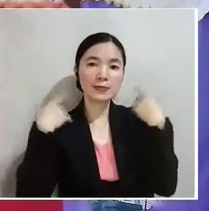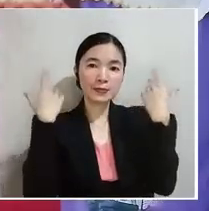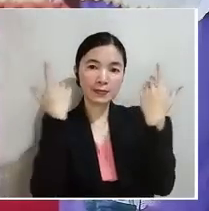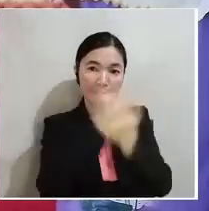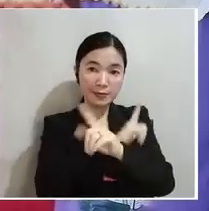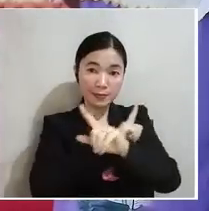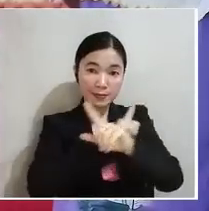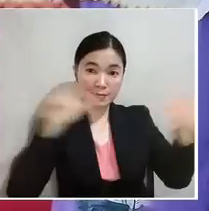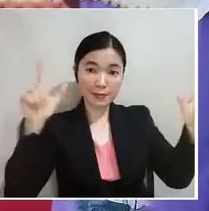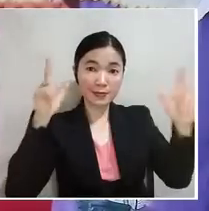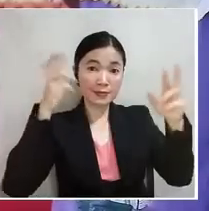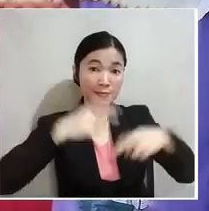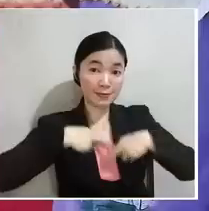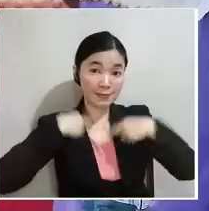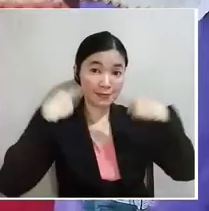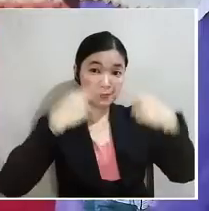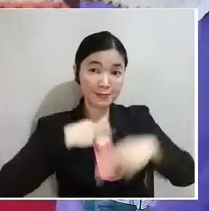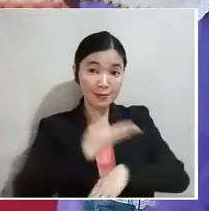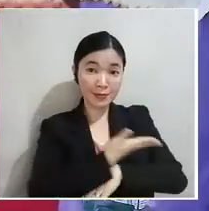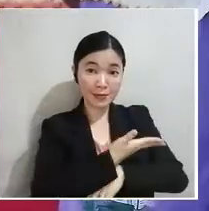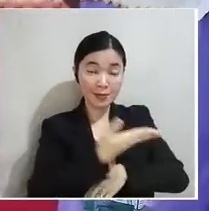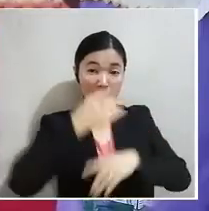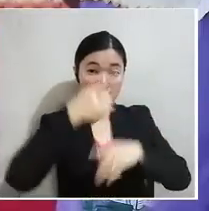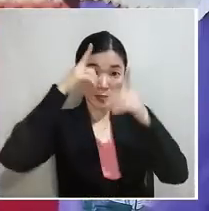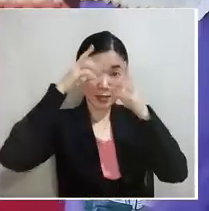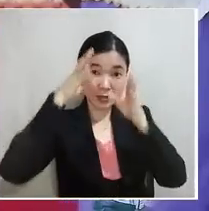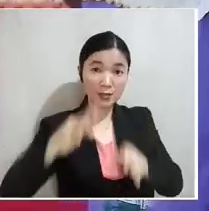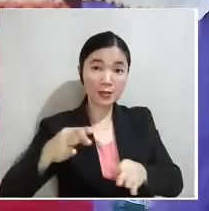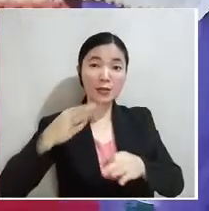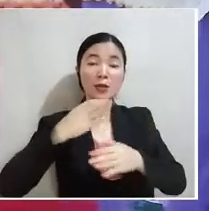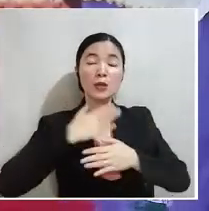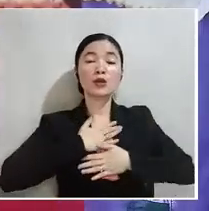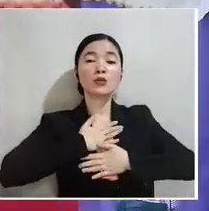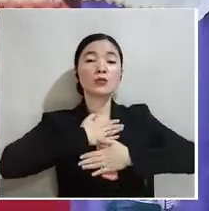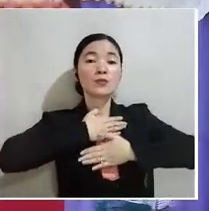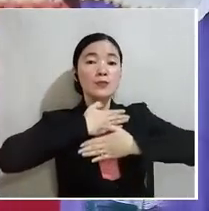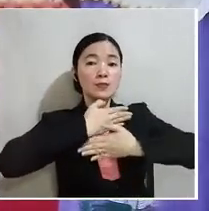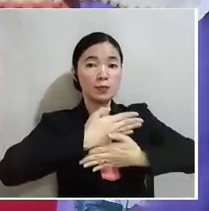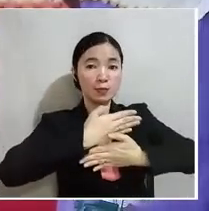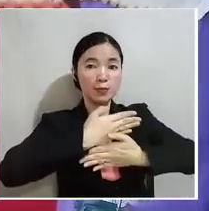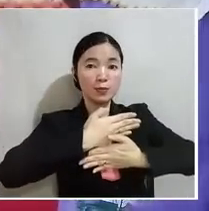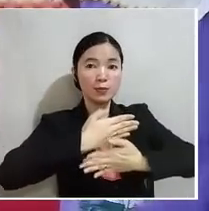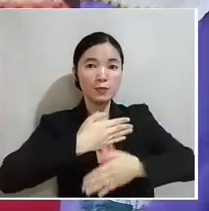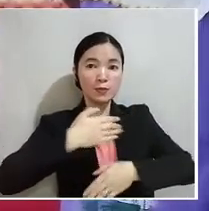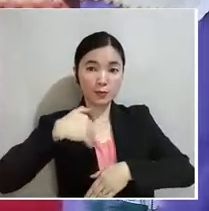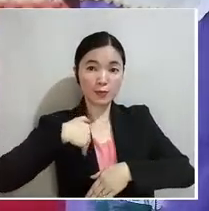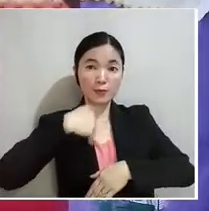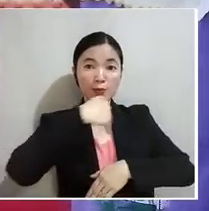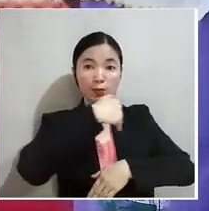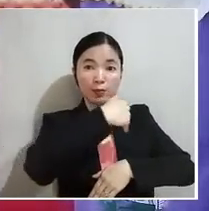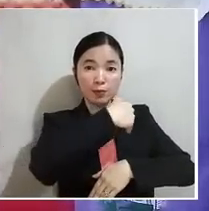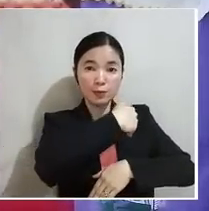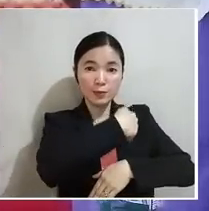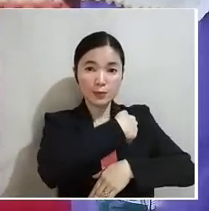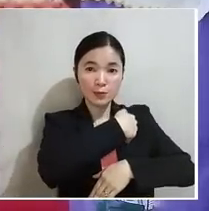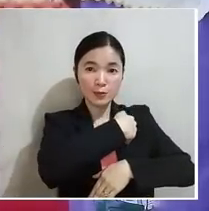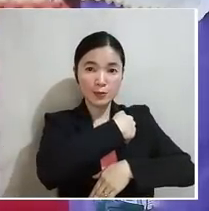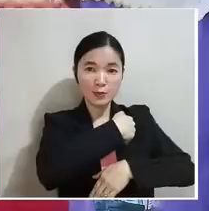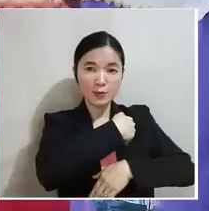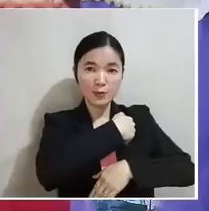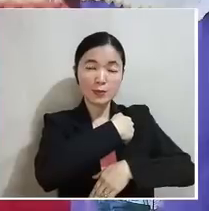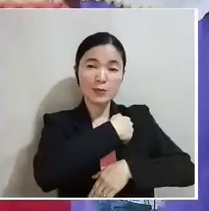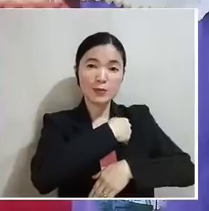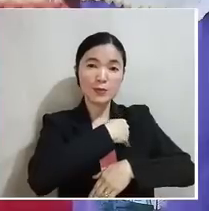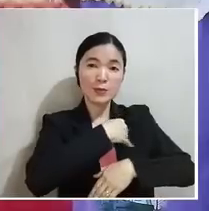free decision, a voluntary decision in us, in our part, that